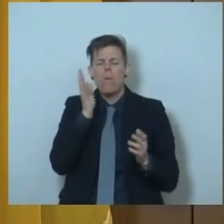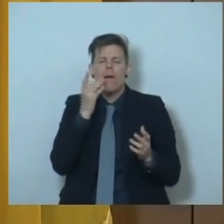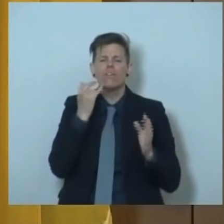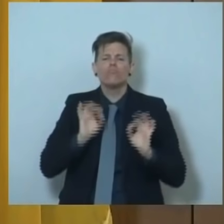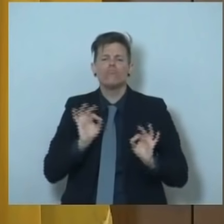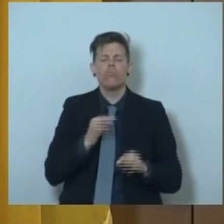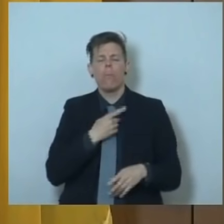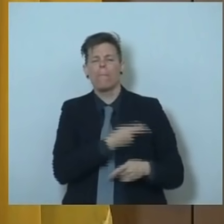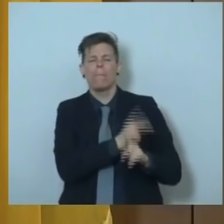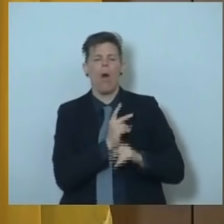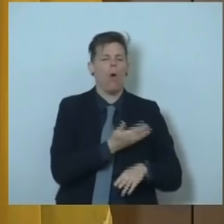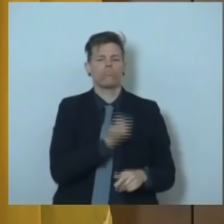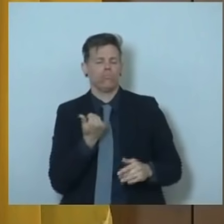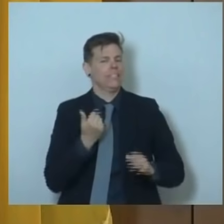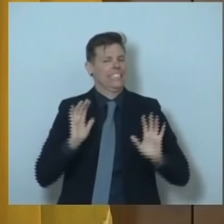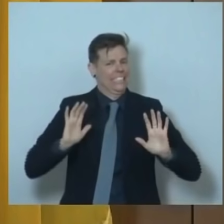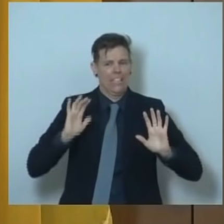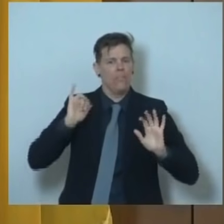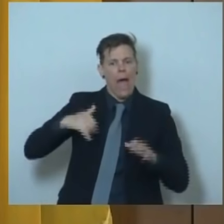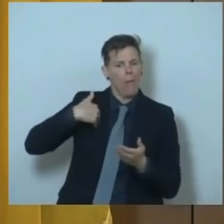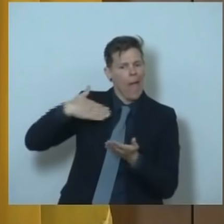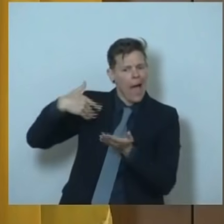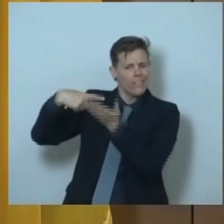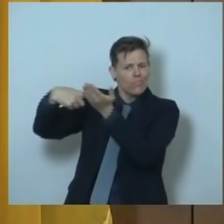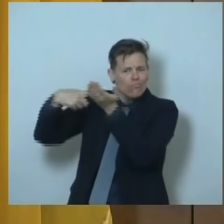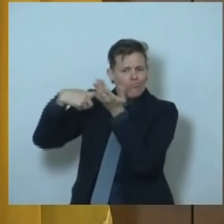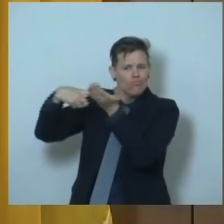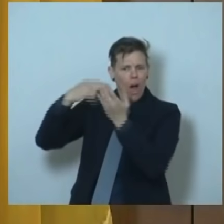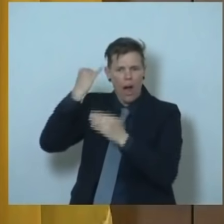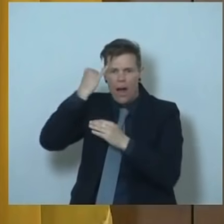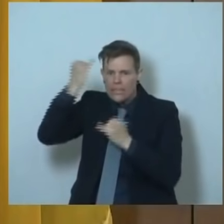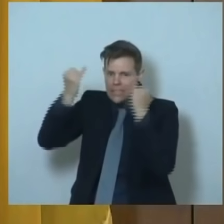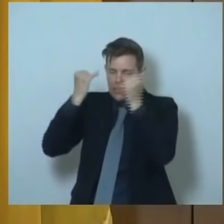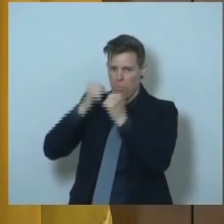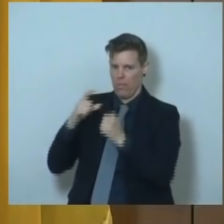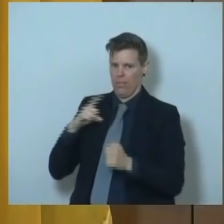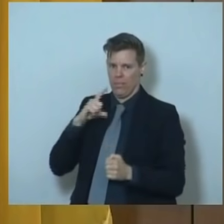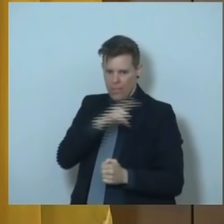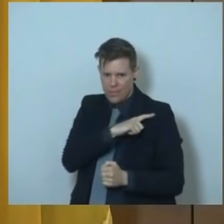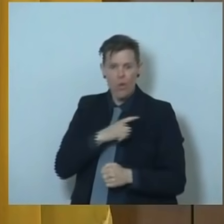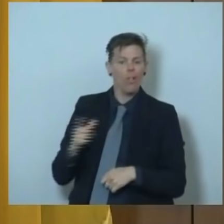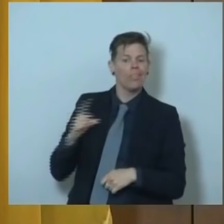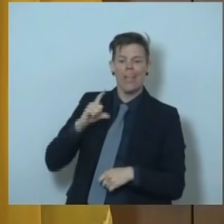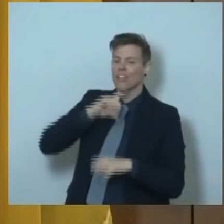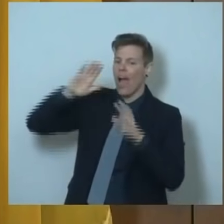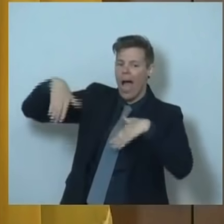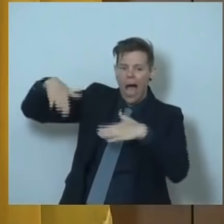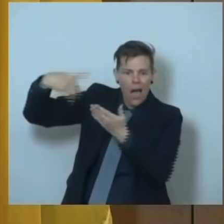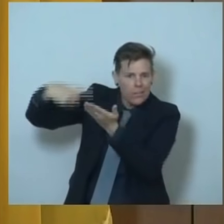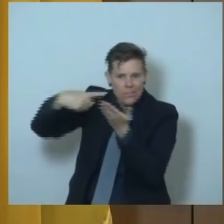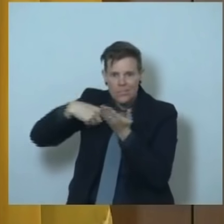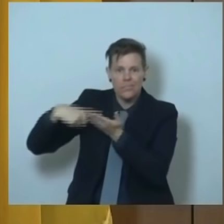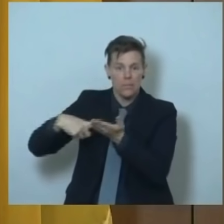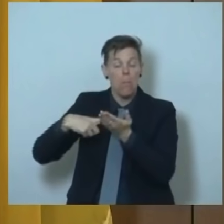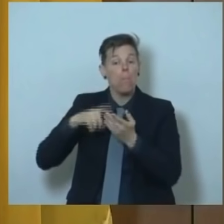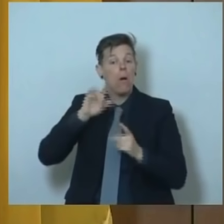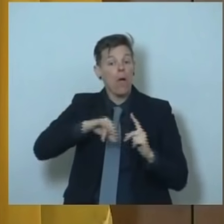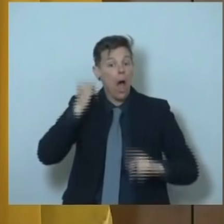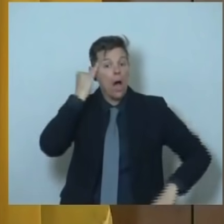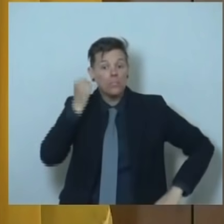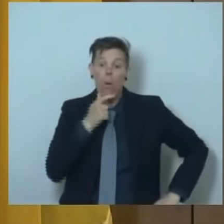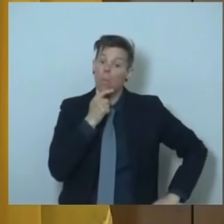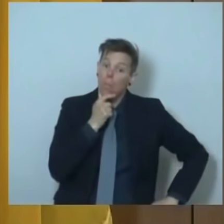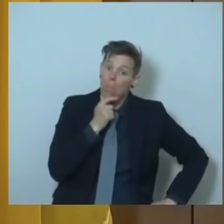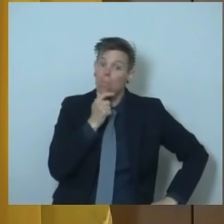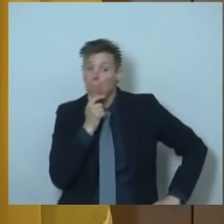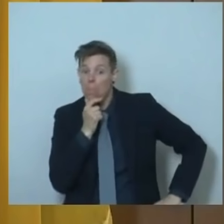it's early to policymakers. But I think it's an idea that has merit, and I expect it to be on the table